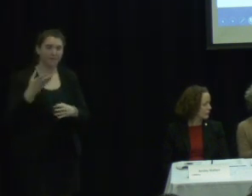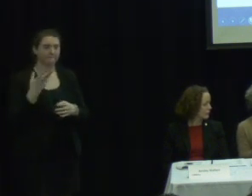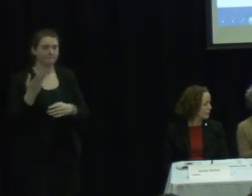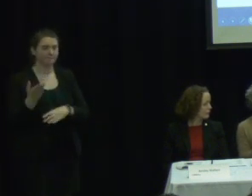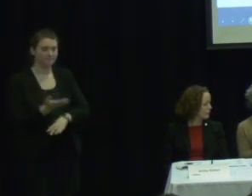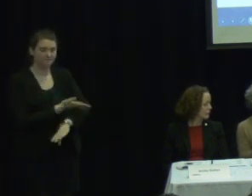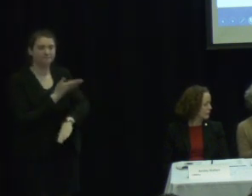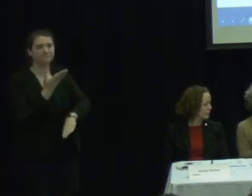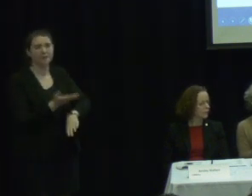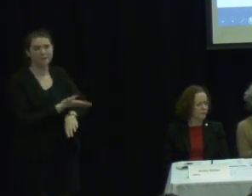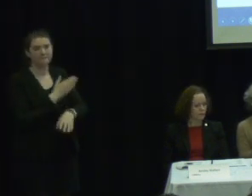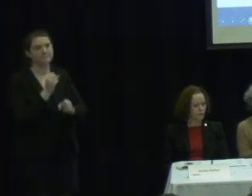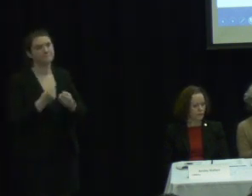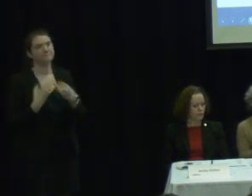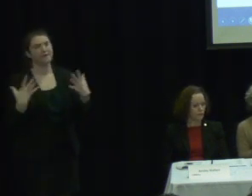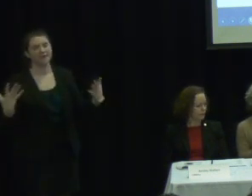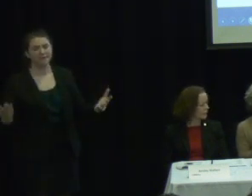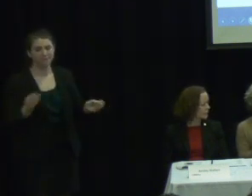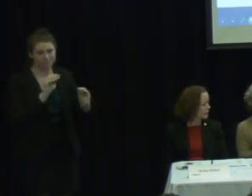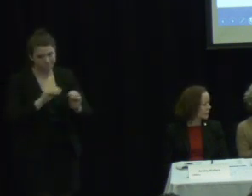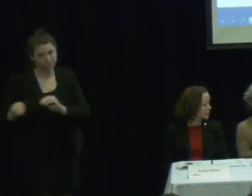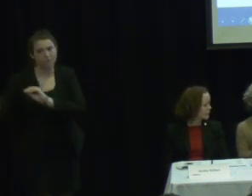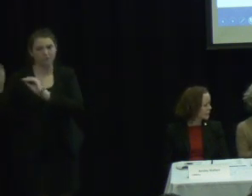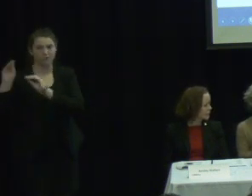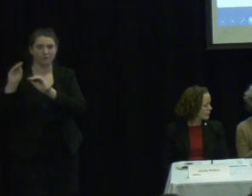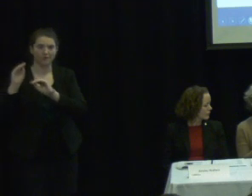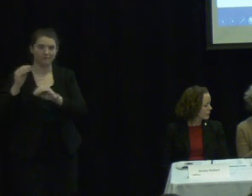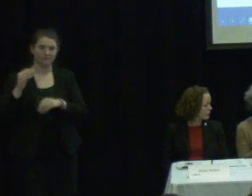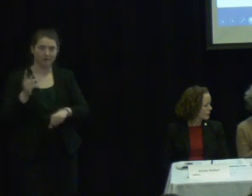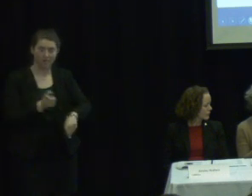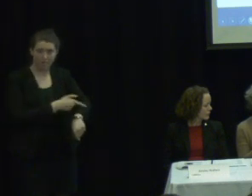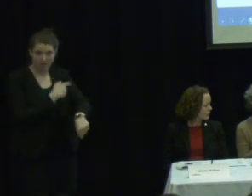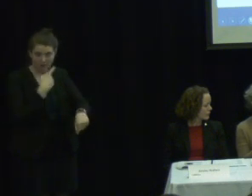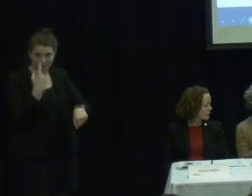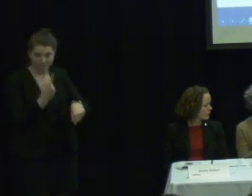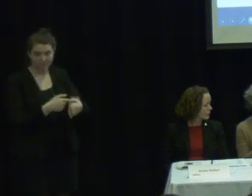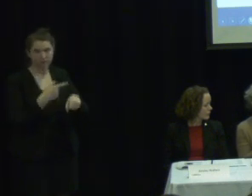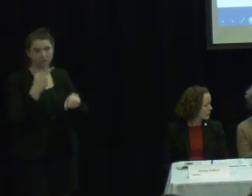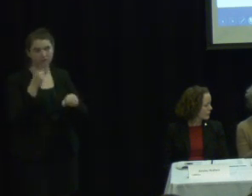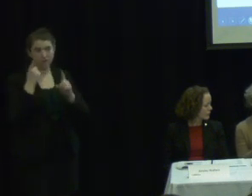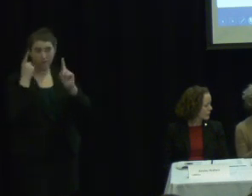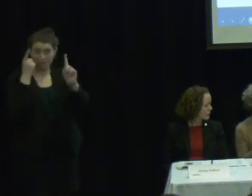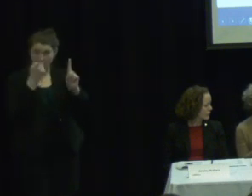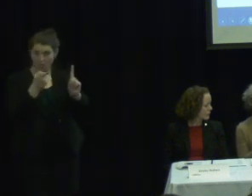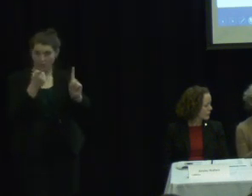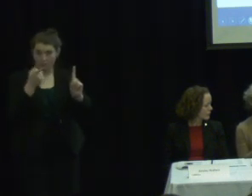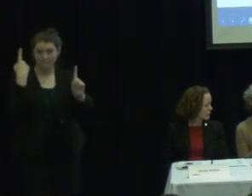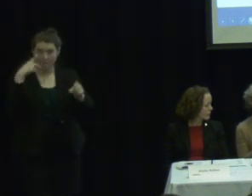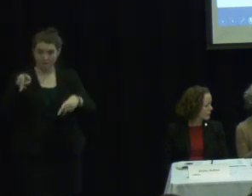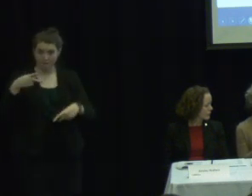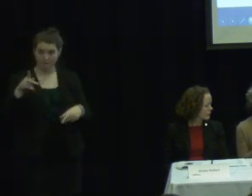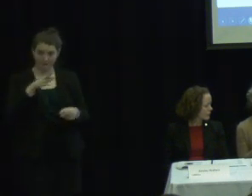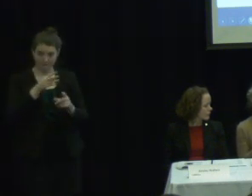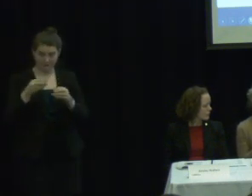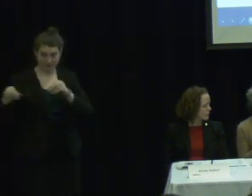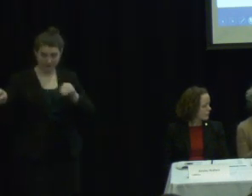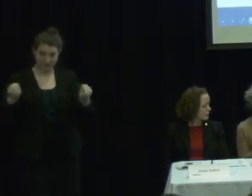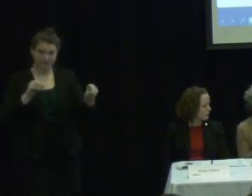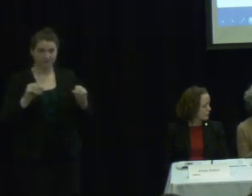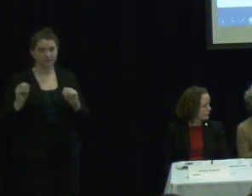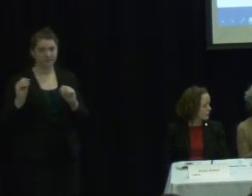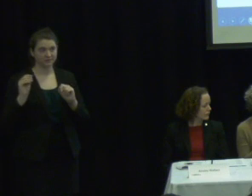will need to move. One of the long-term goals we have for the Portland campus is to do